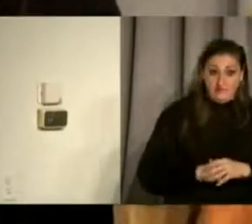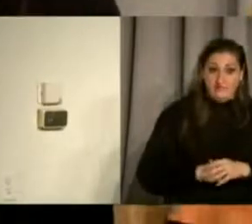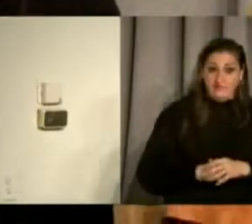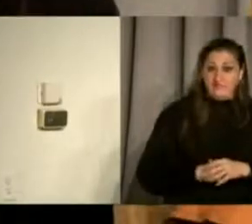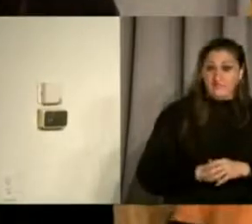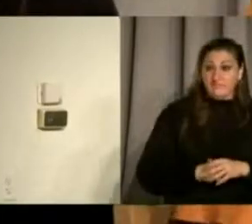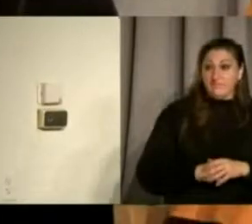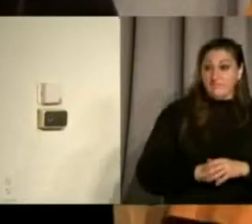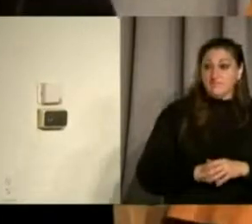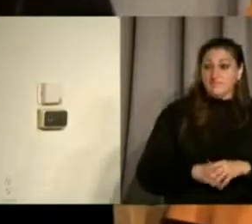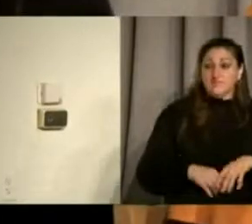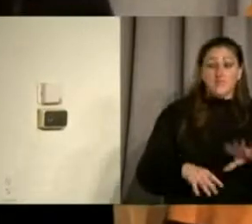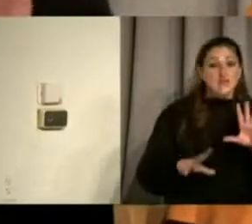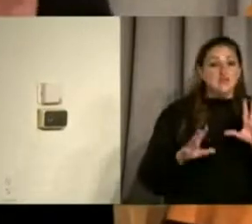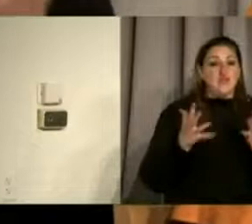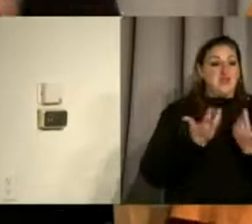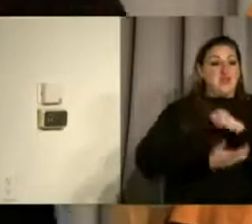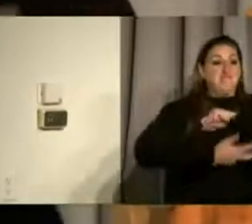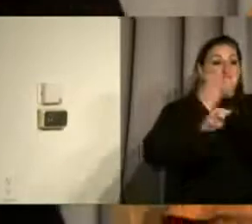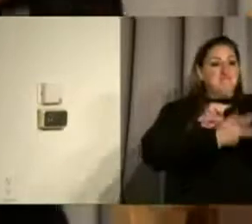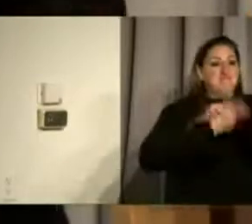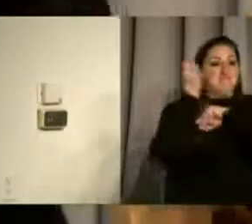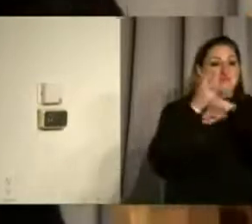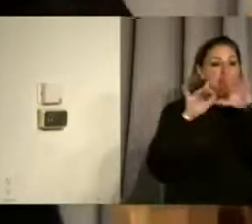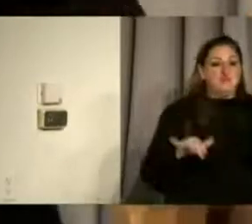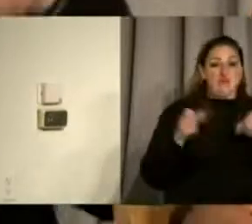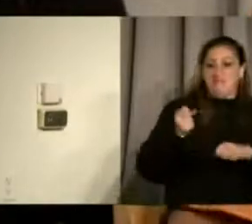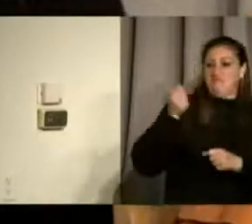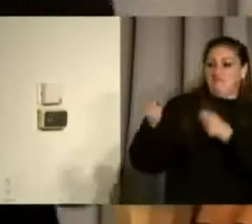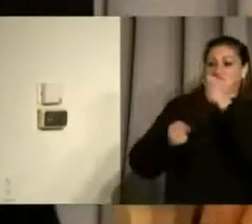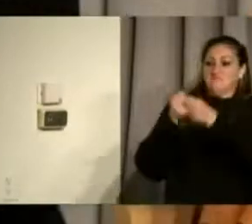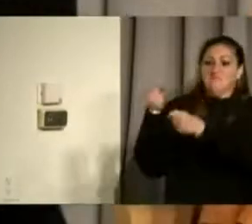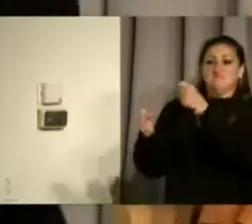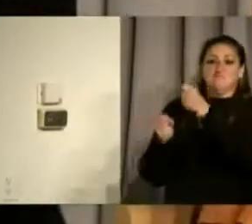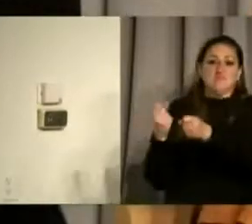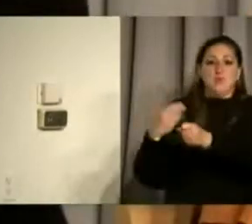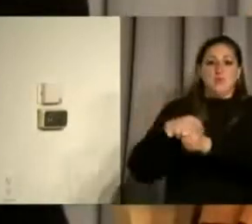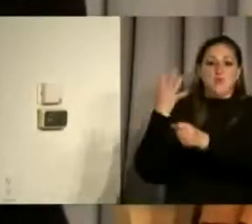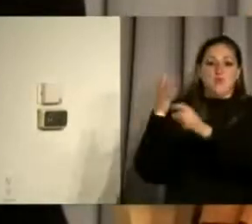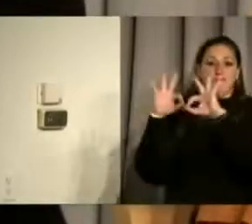they can take our children away from us and put them in a foreign system.